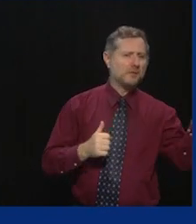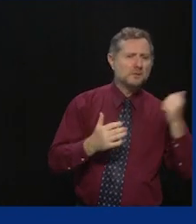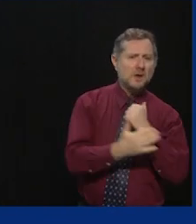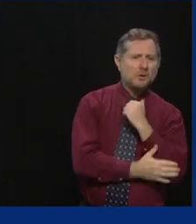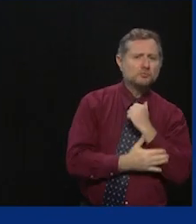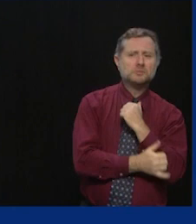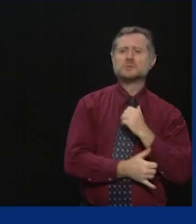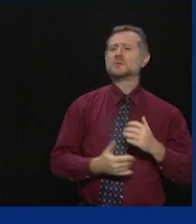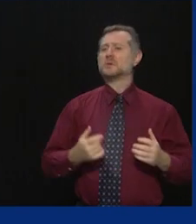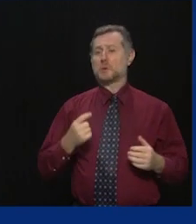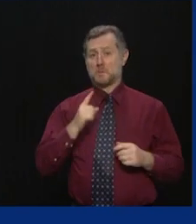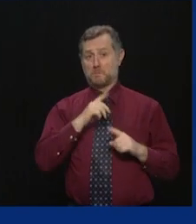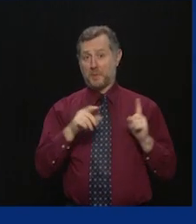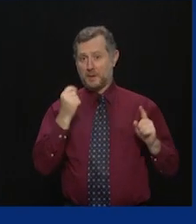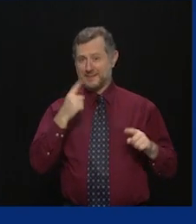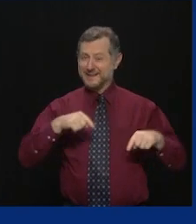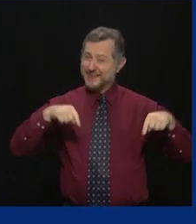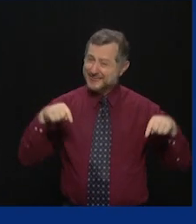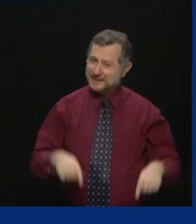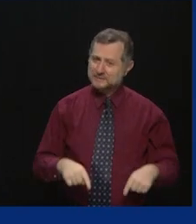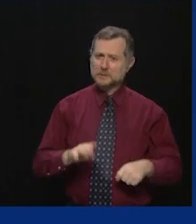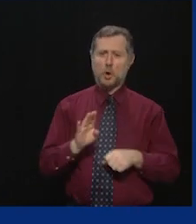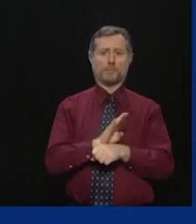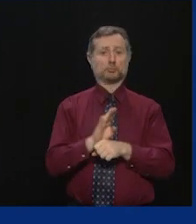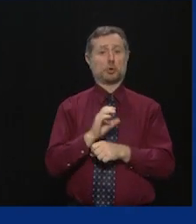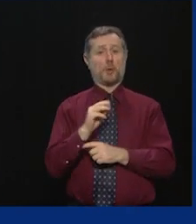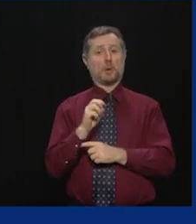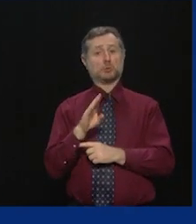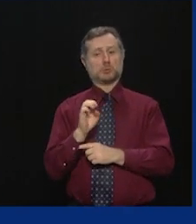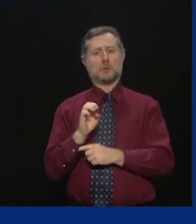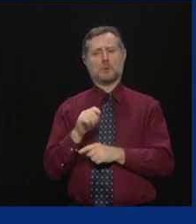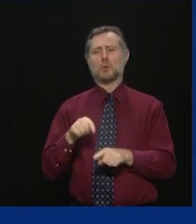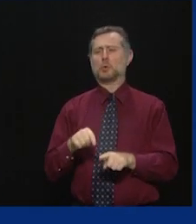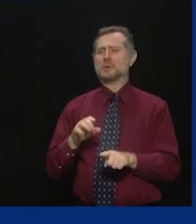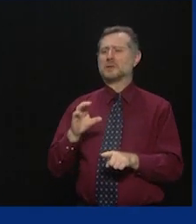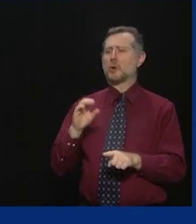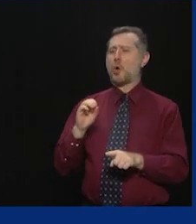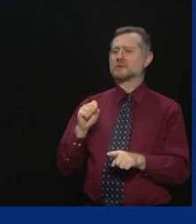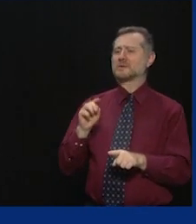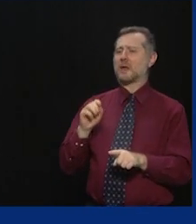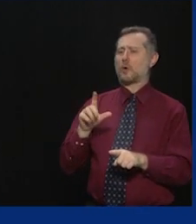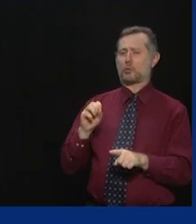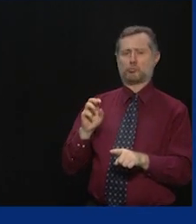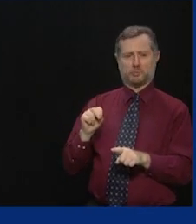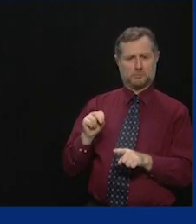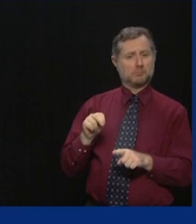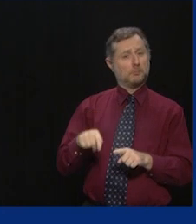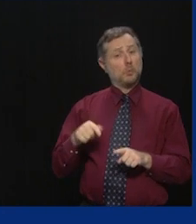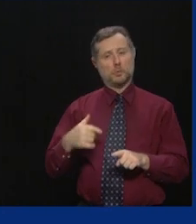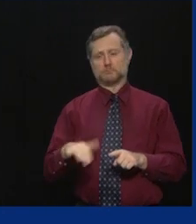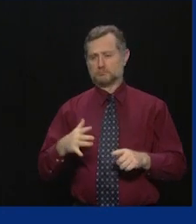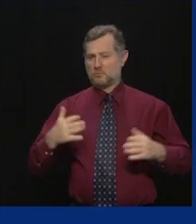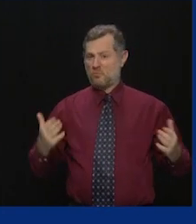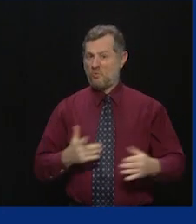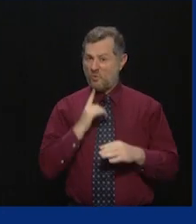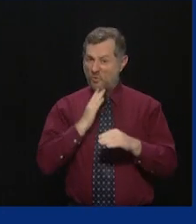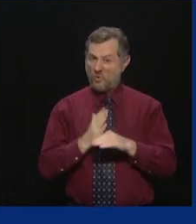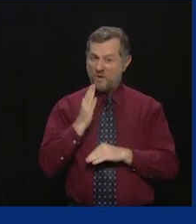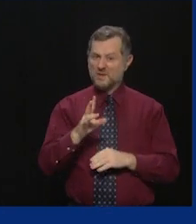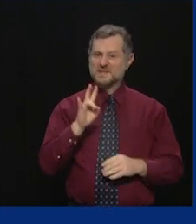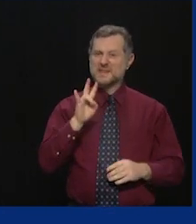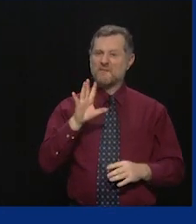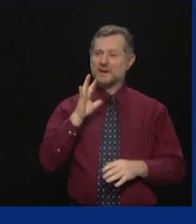But a company like Constellation that's been here for over 75 years, and yes, they've expanded, they've grown so much,